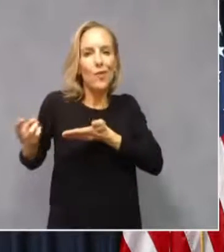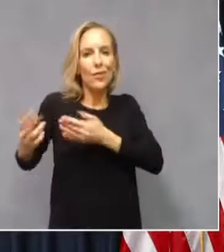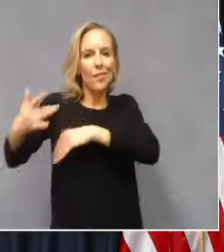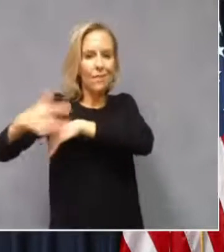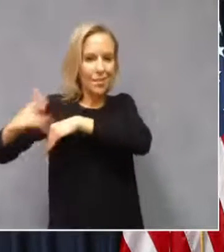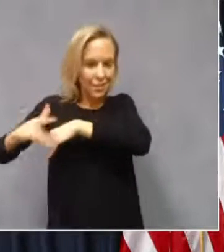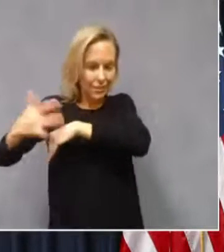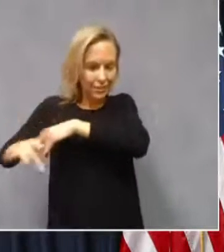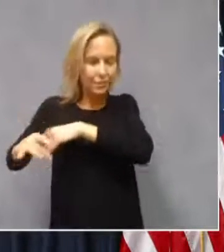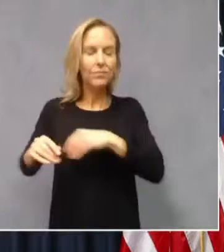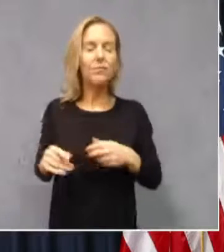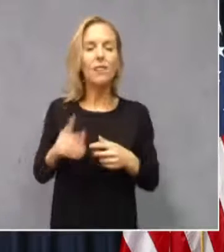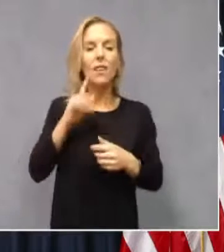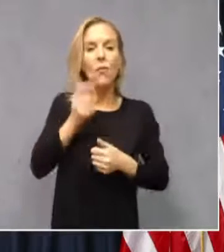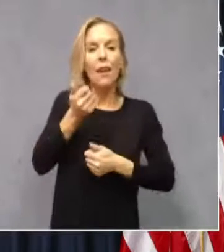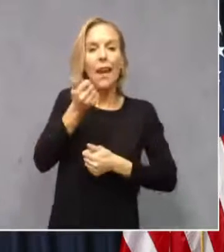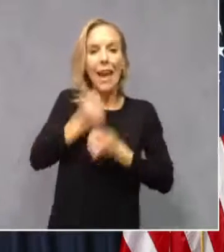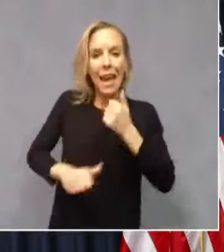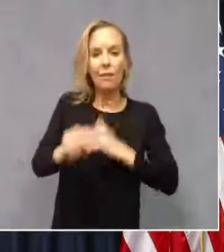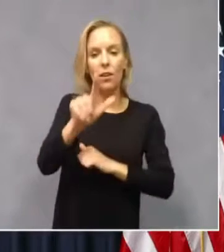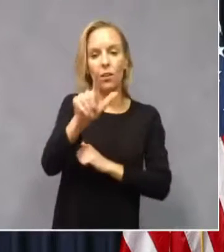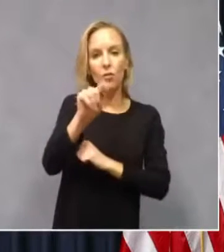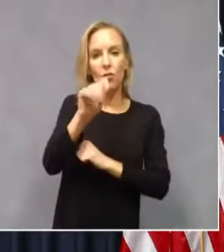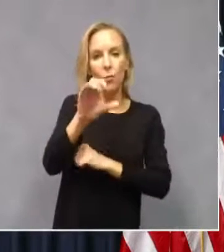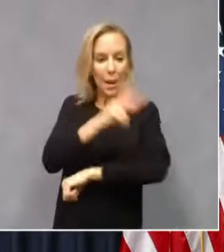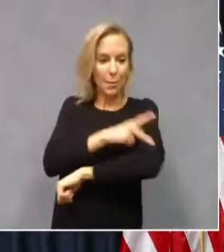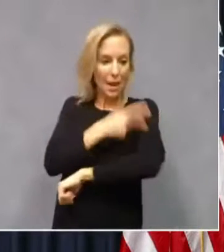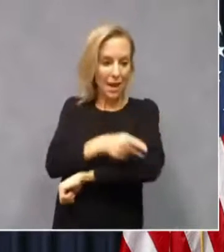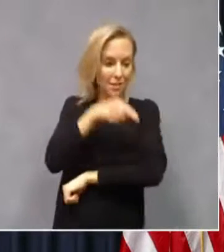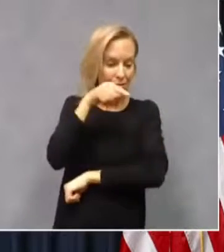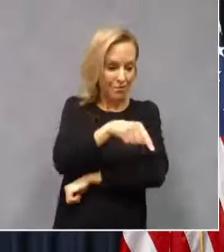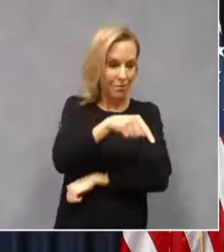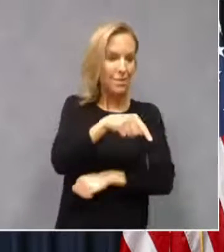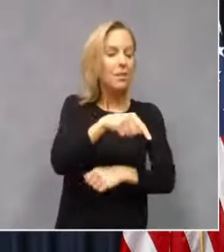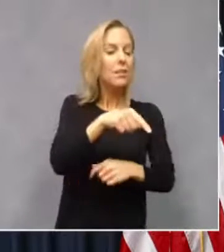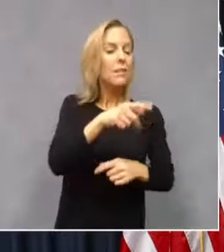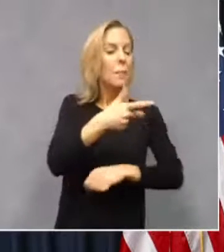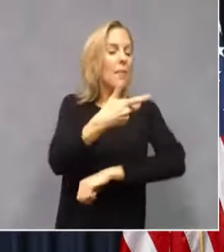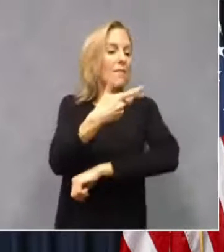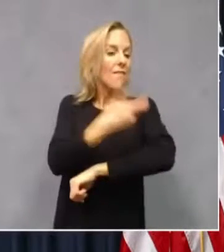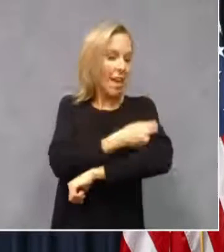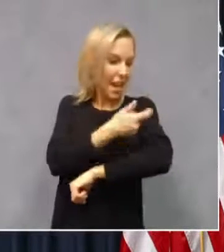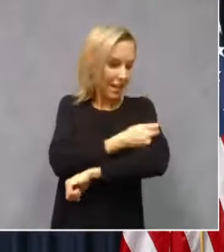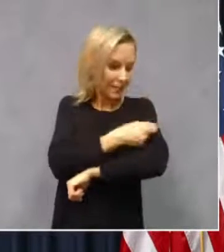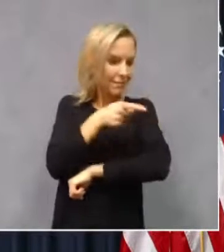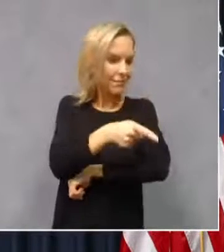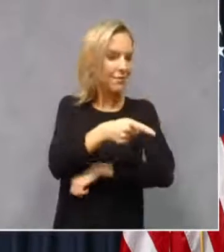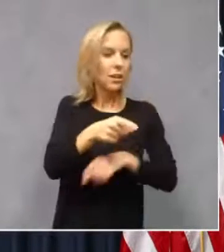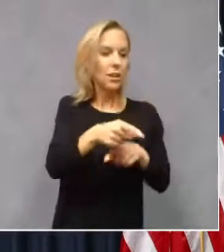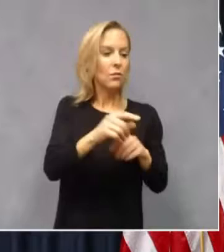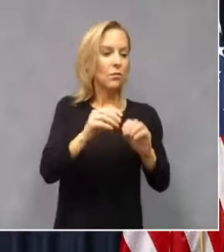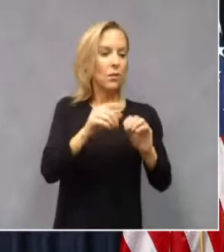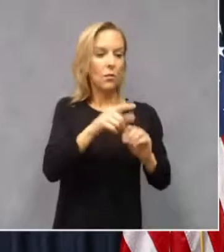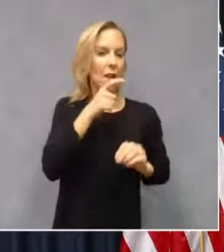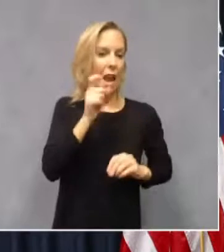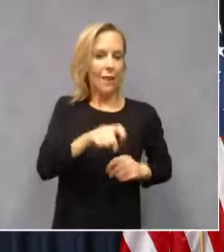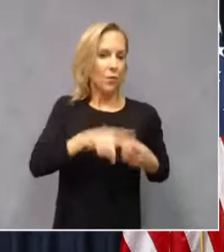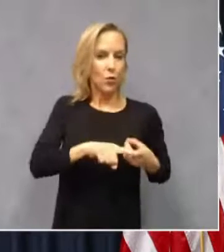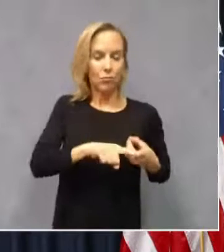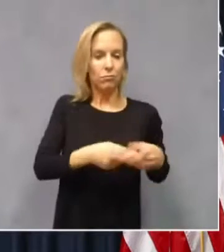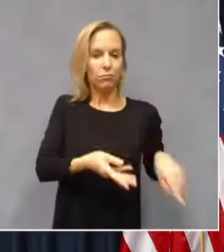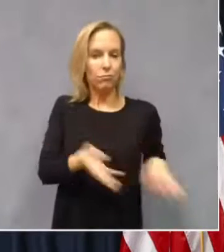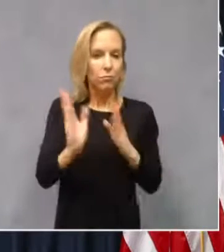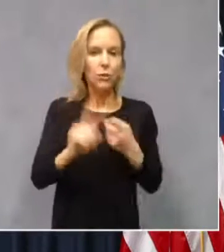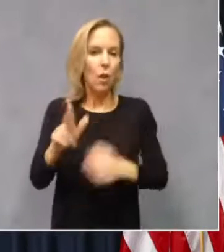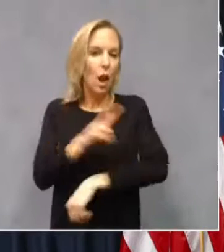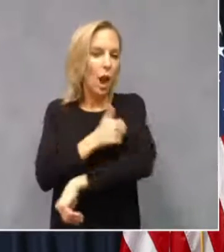For every long-term care patient that we are able to get this vaccine and that is not hospitalized, that frees up